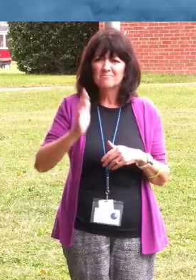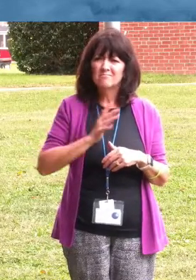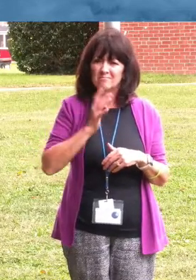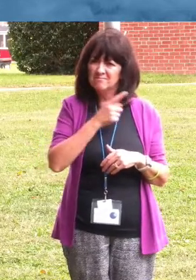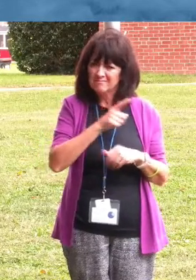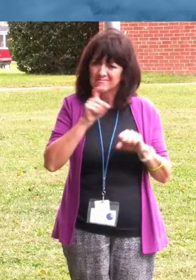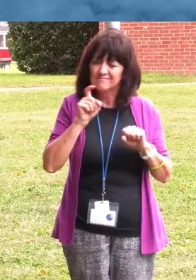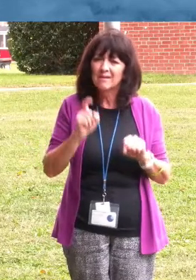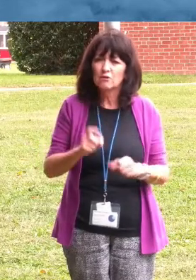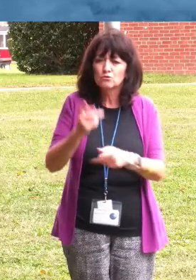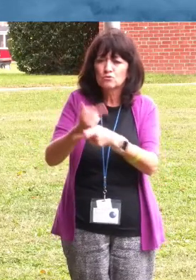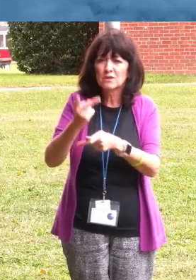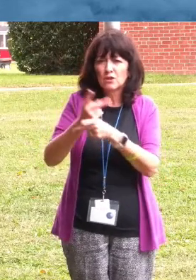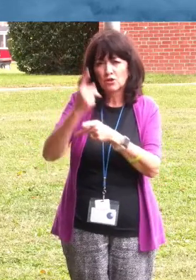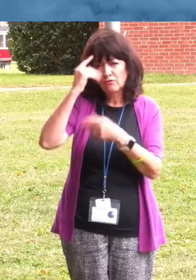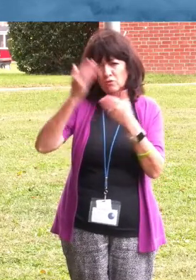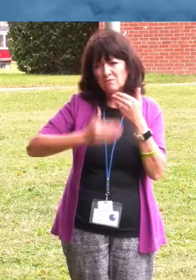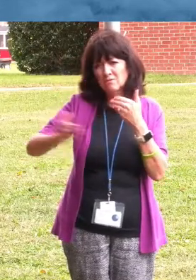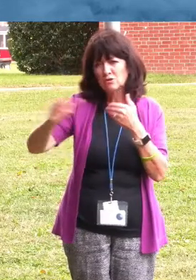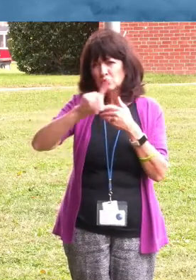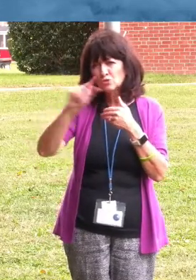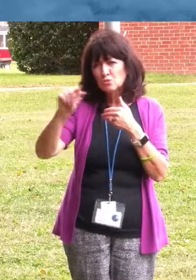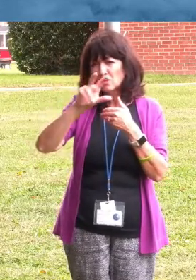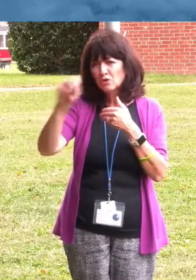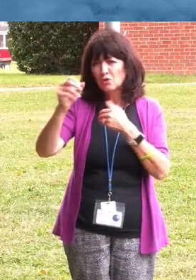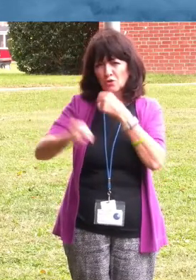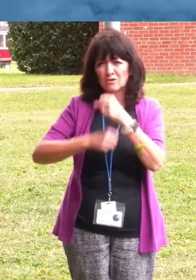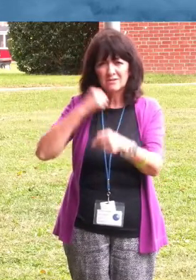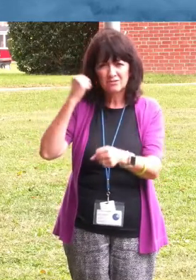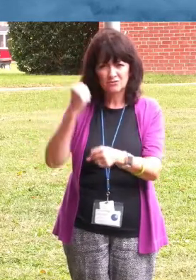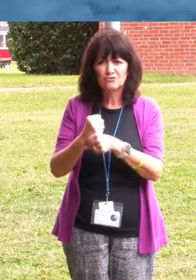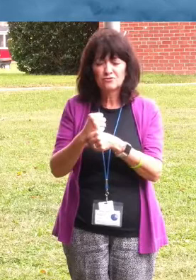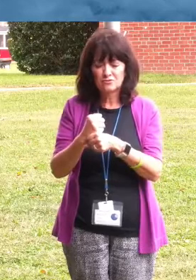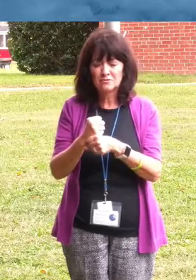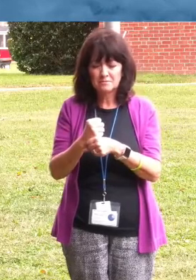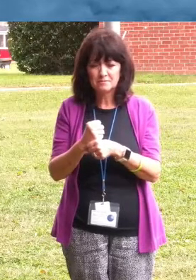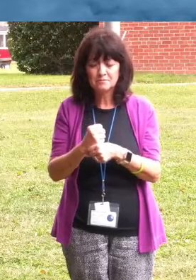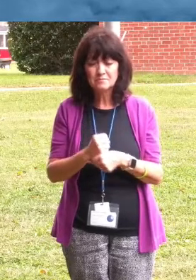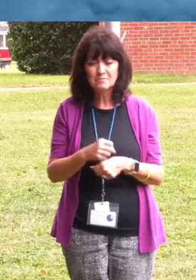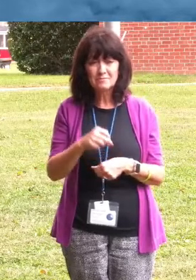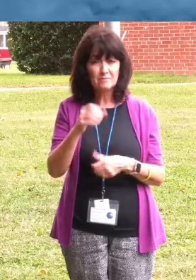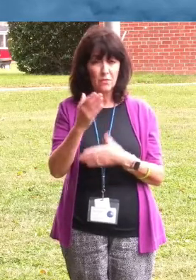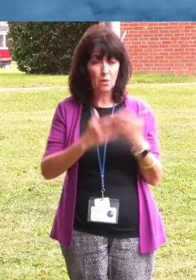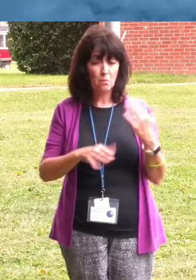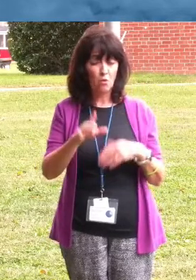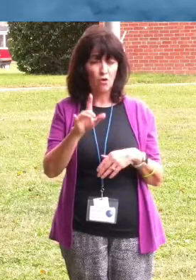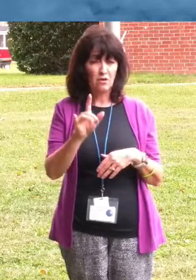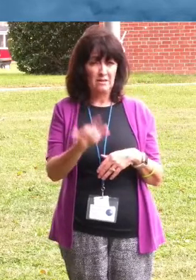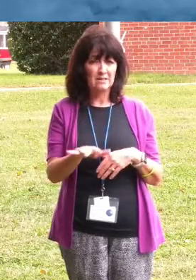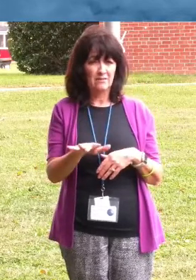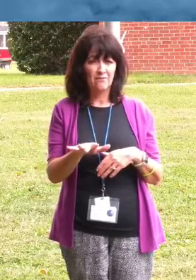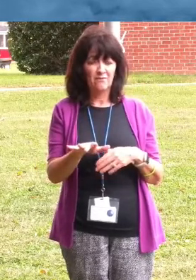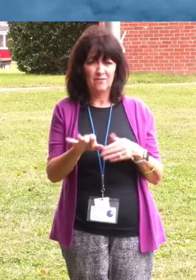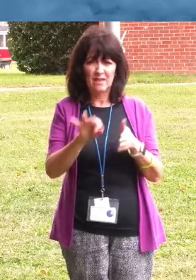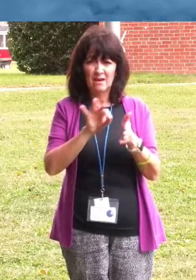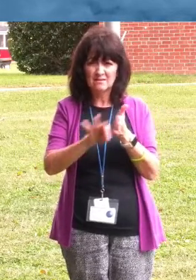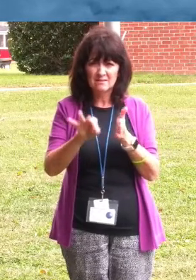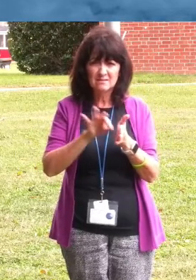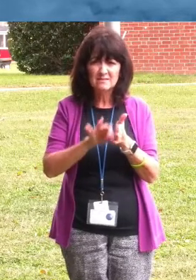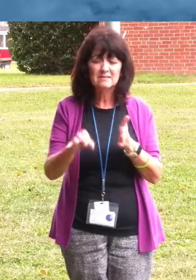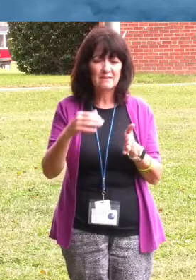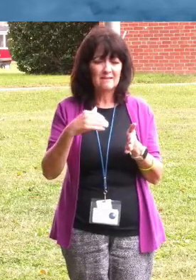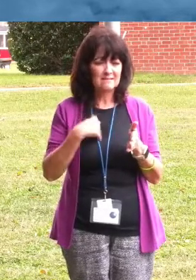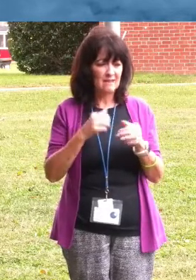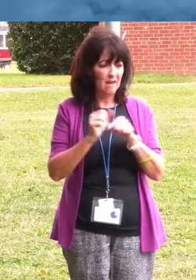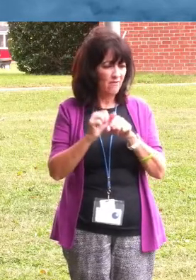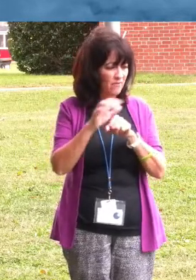30 years. Really important data from the census. And part of that census, so we have the pandemic resurgence, the hard work